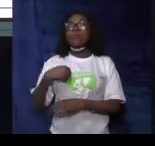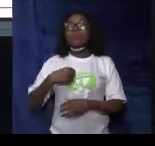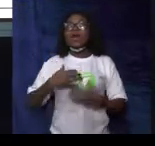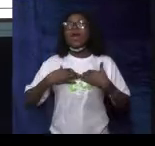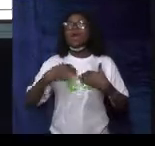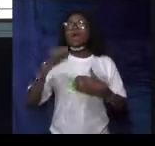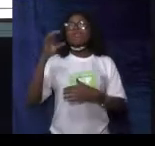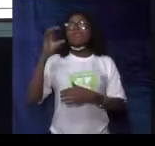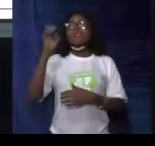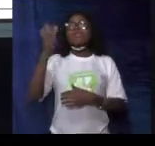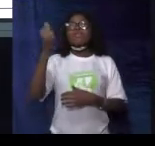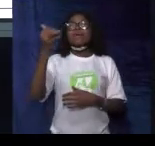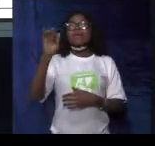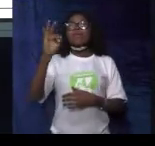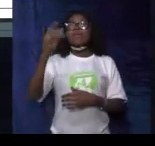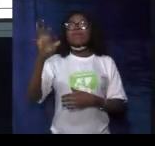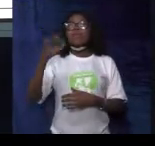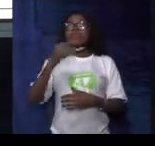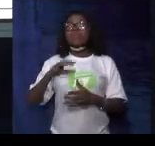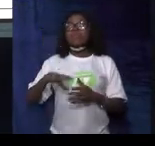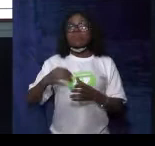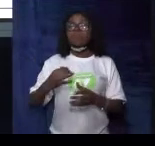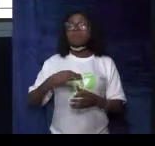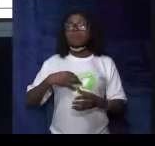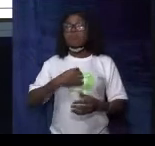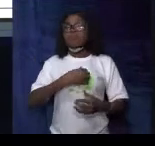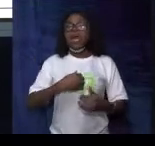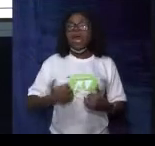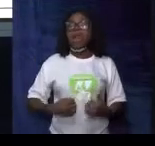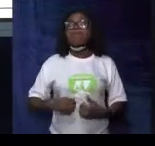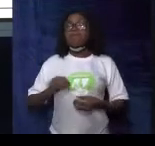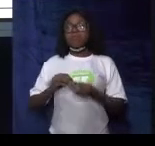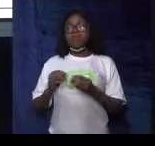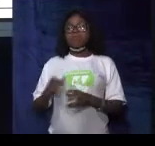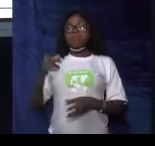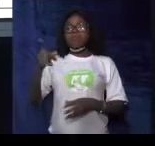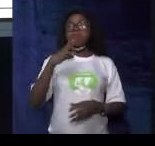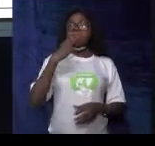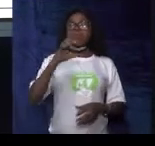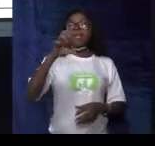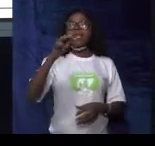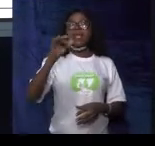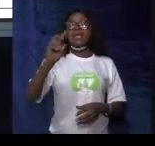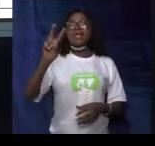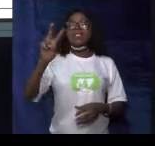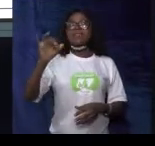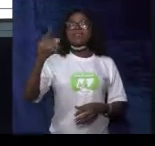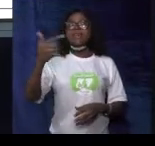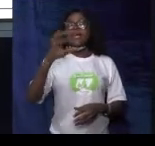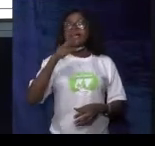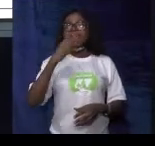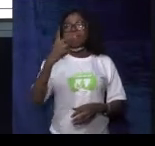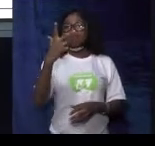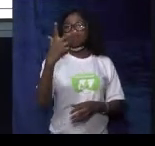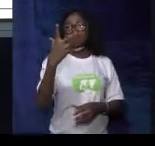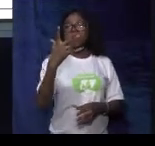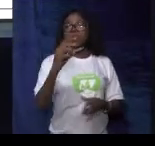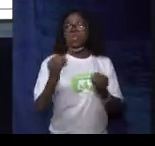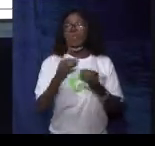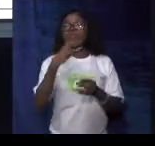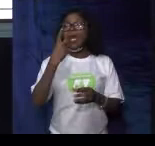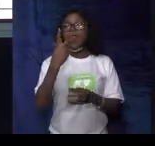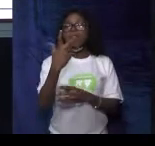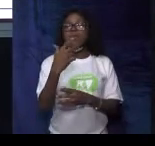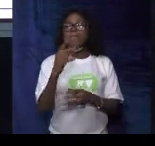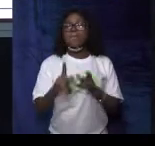three bundles, San Francisco 4 pieces, New York City 1 bundle 2 pieces, Las Vegas 2 bundles and